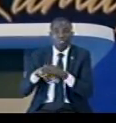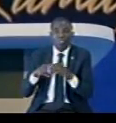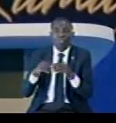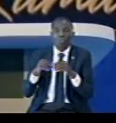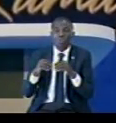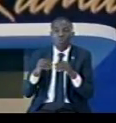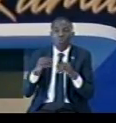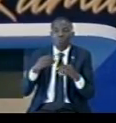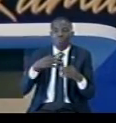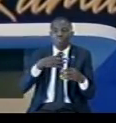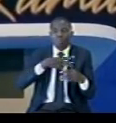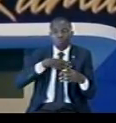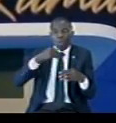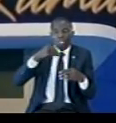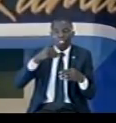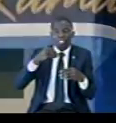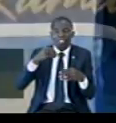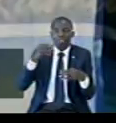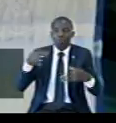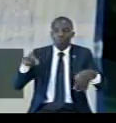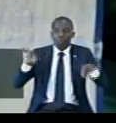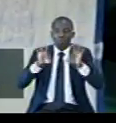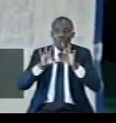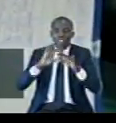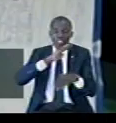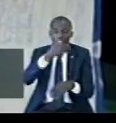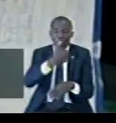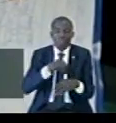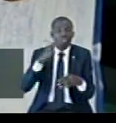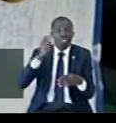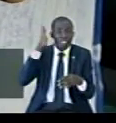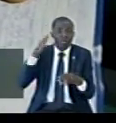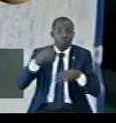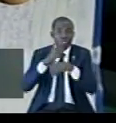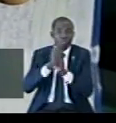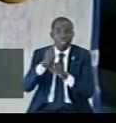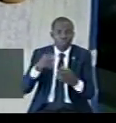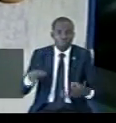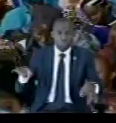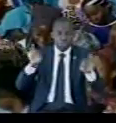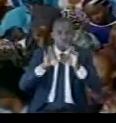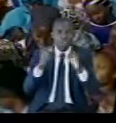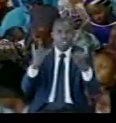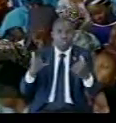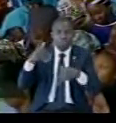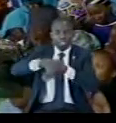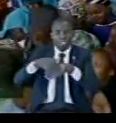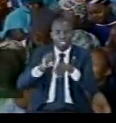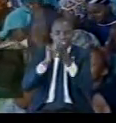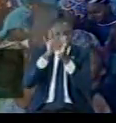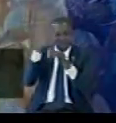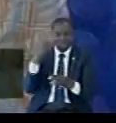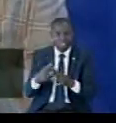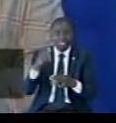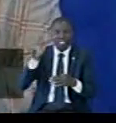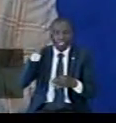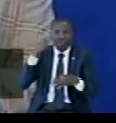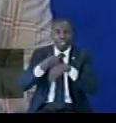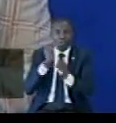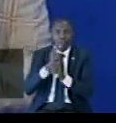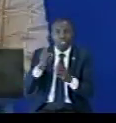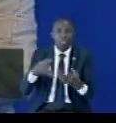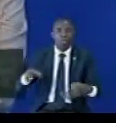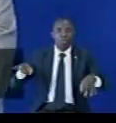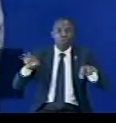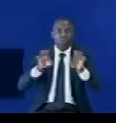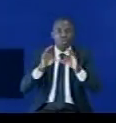whitened and worthy souls. He'll make you worthy tonight. I said, he'll make you worthy